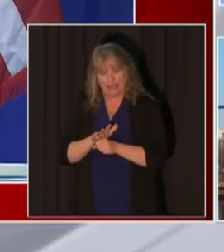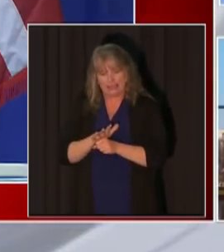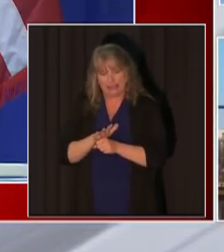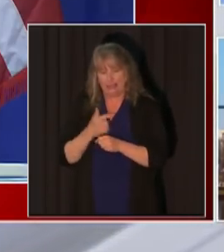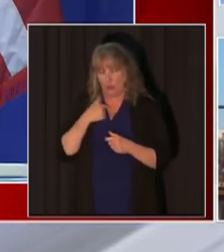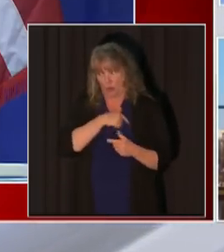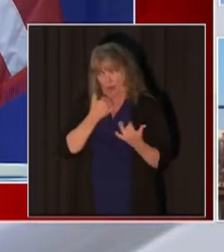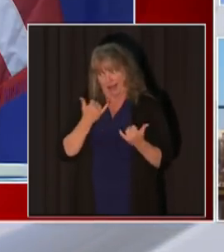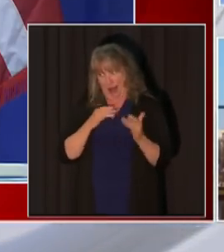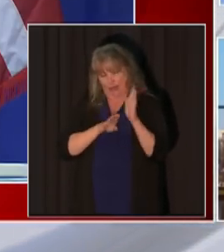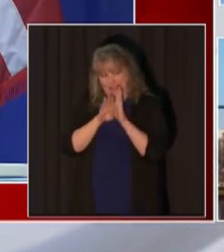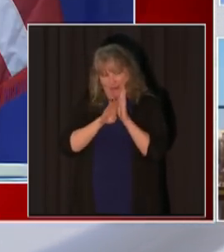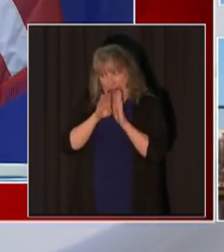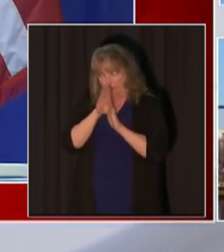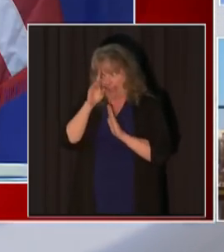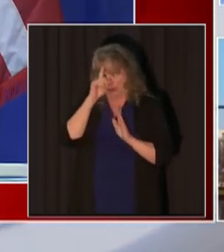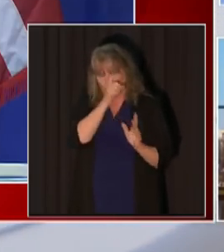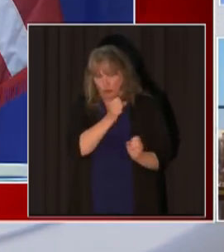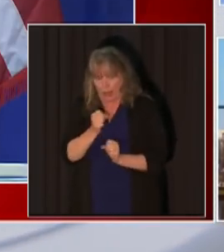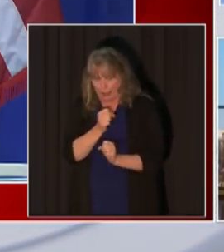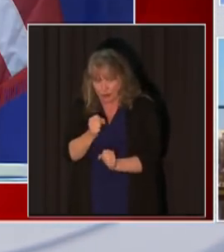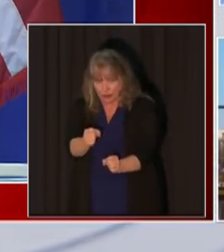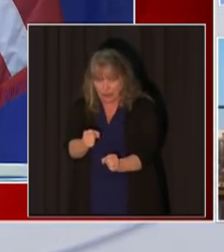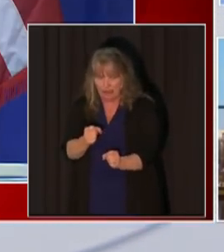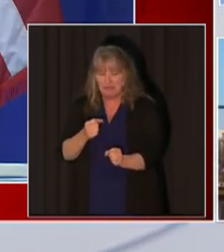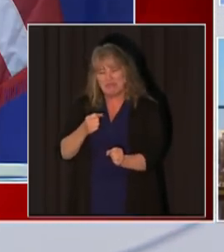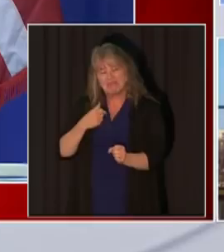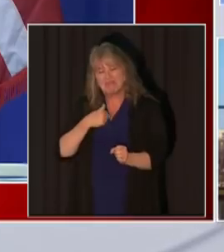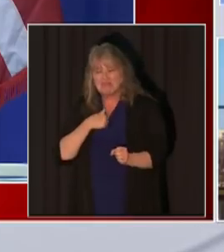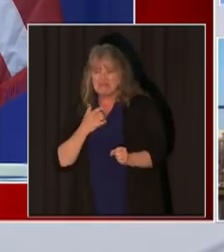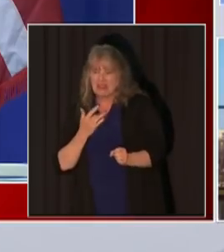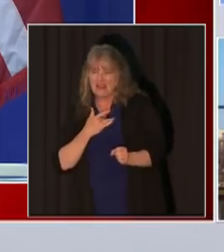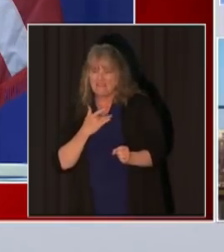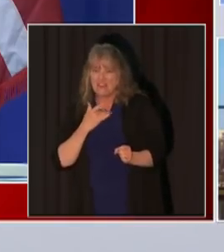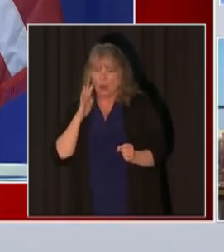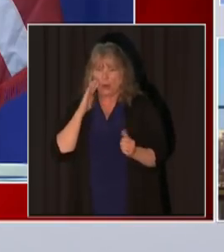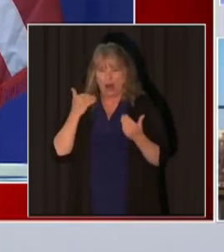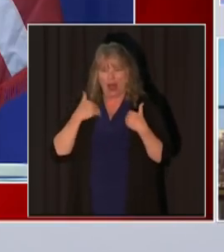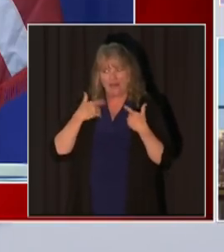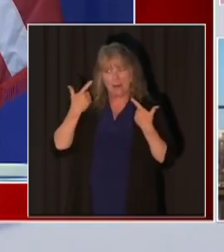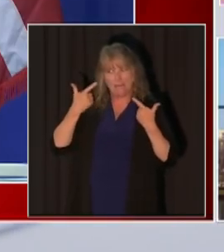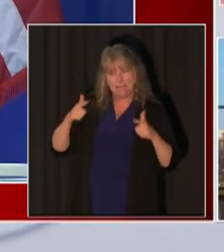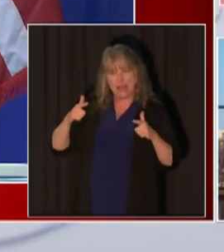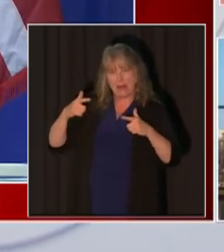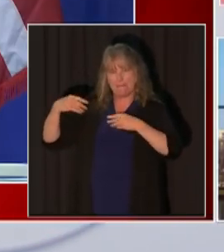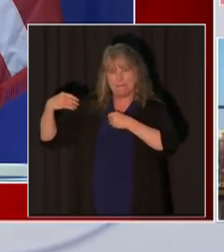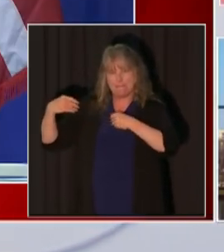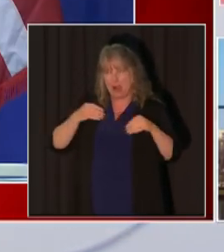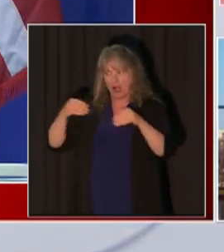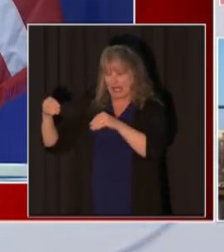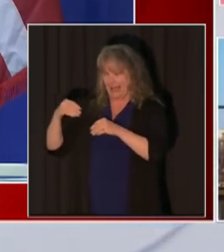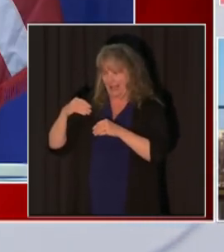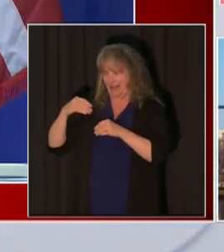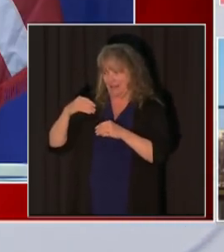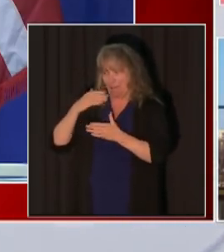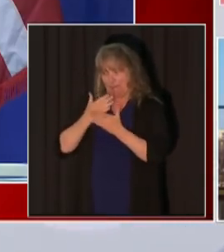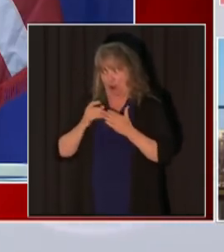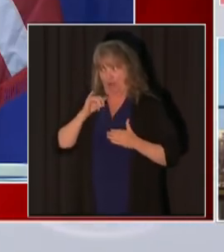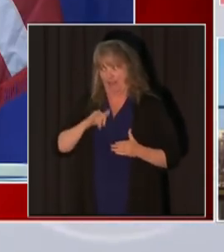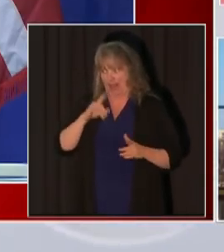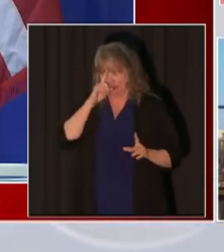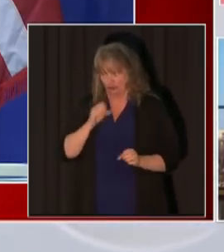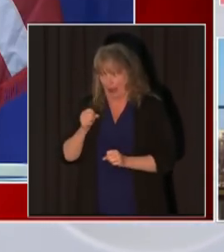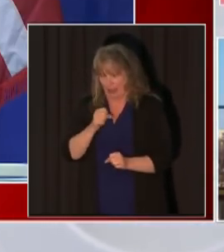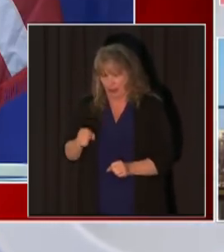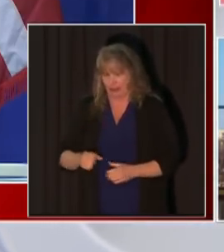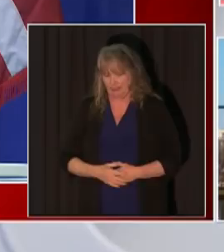that he wants to keep Northern Virginia kind of in concert with what Washington, D.C. and Maryland is doing, at least the Maryland suburbs close to D.C. We're going to get more